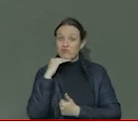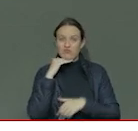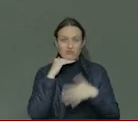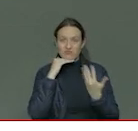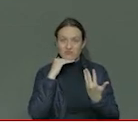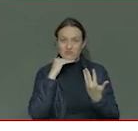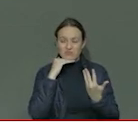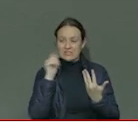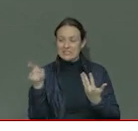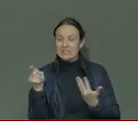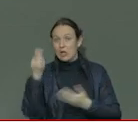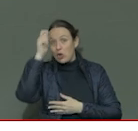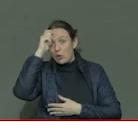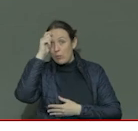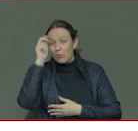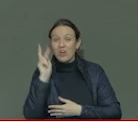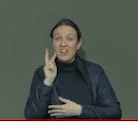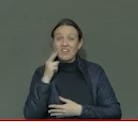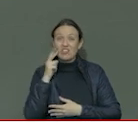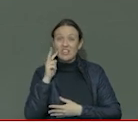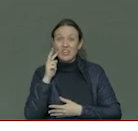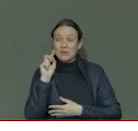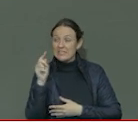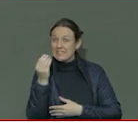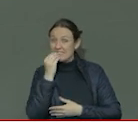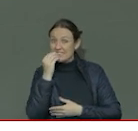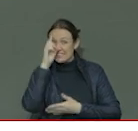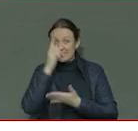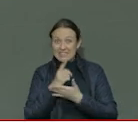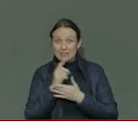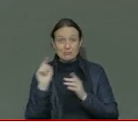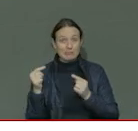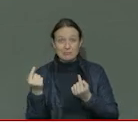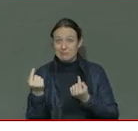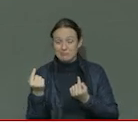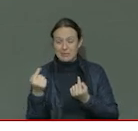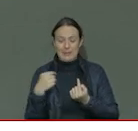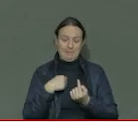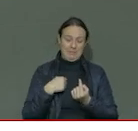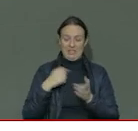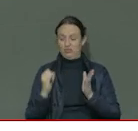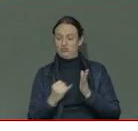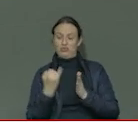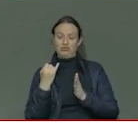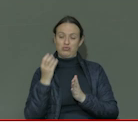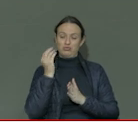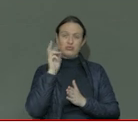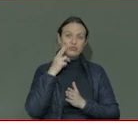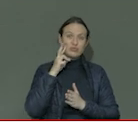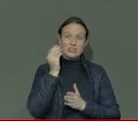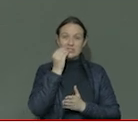a vegetarian boy. Can he be picky and choosy about what he eats? Can he say that I have to restrict myself to my vegetarian